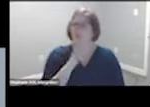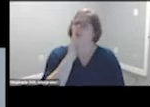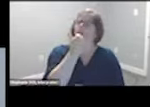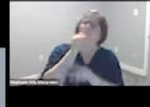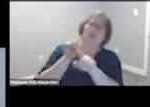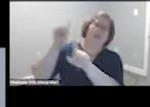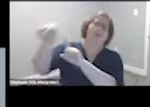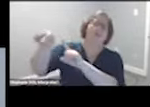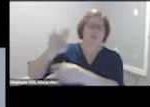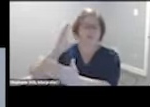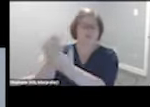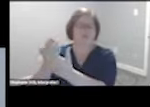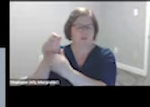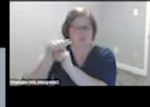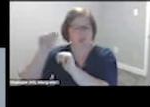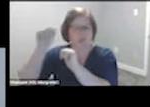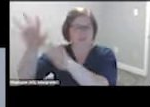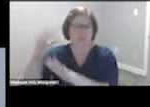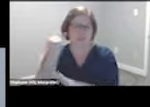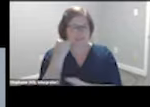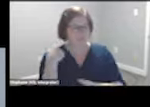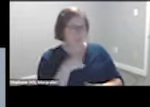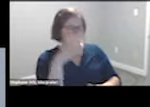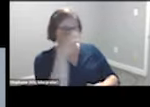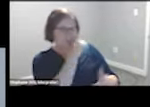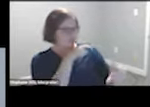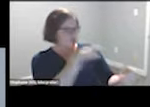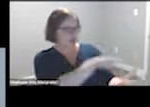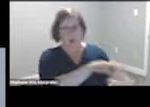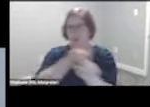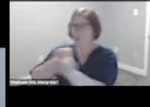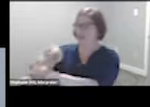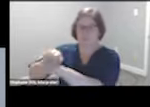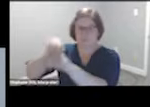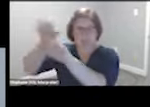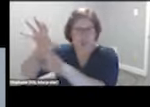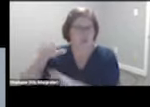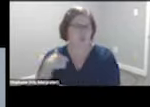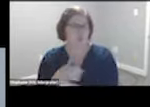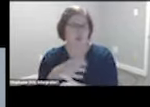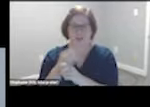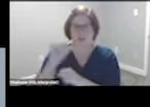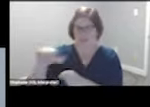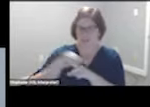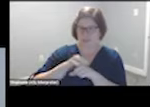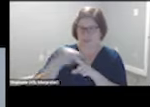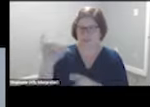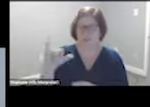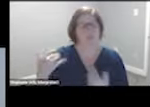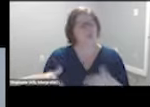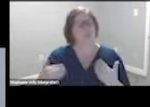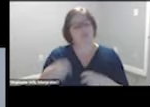mountain? Yeah, if we miss the target. So those training was also kind of tough, but in the same